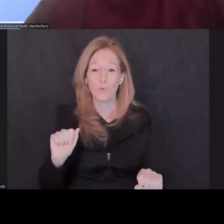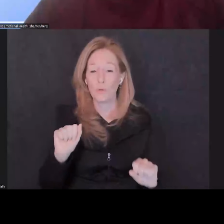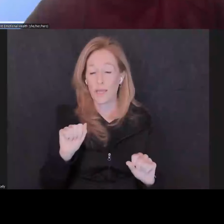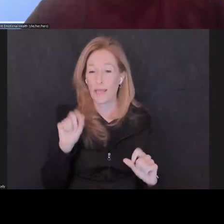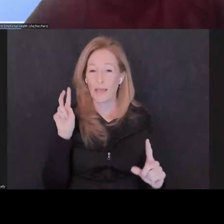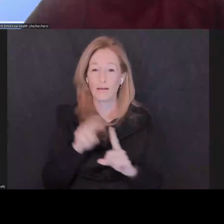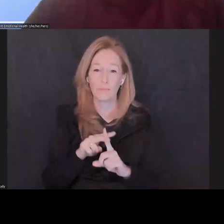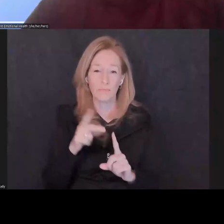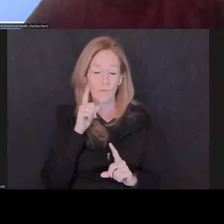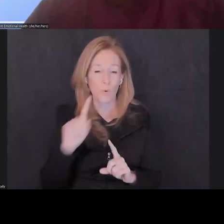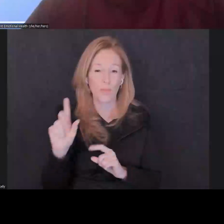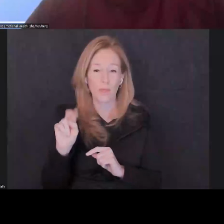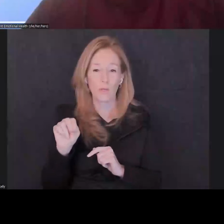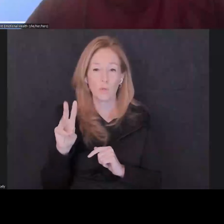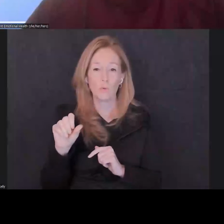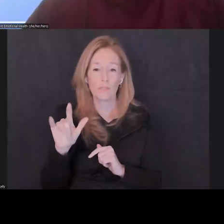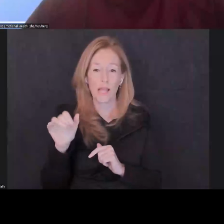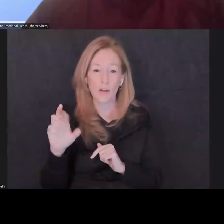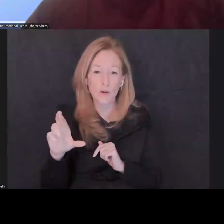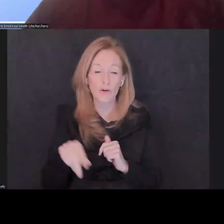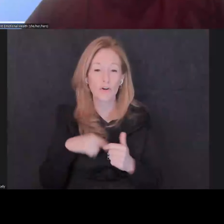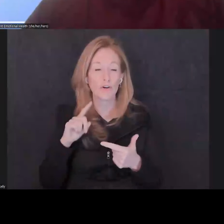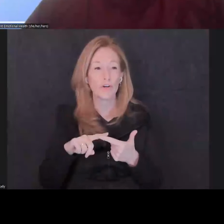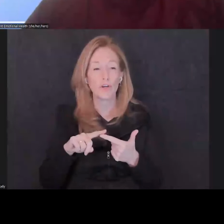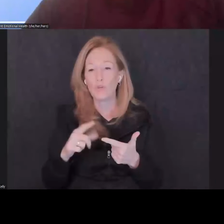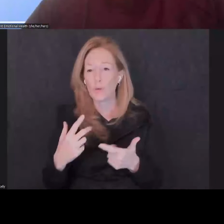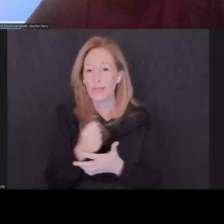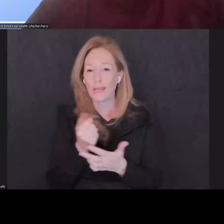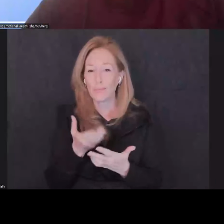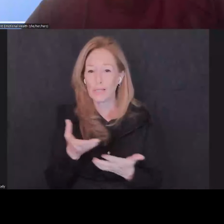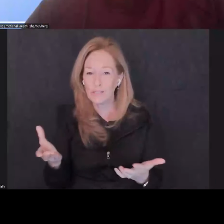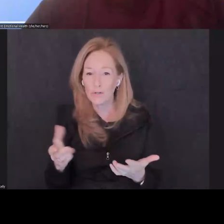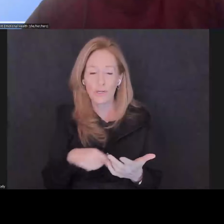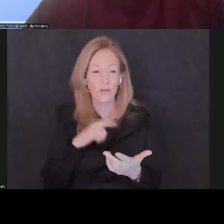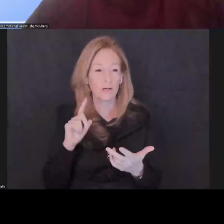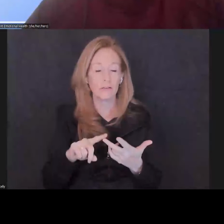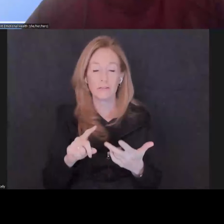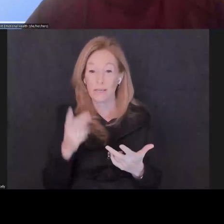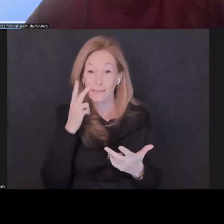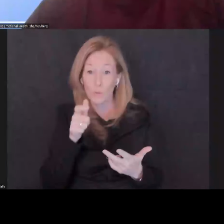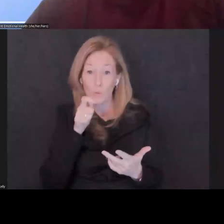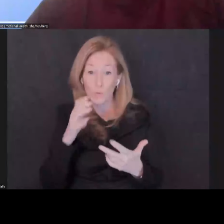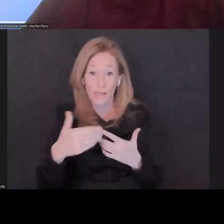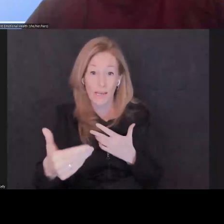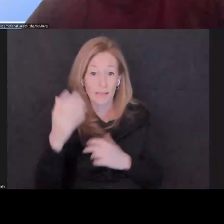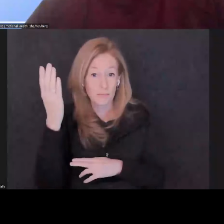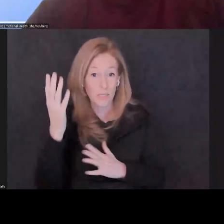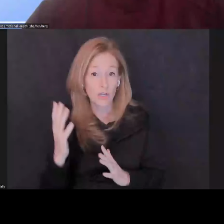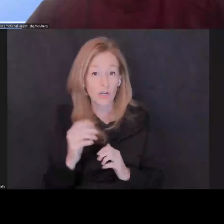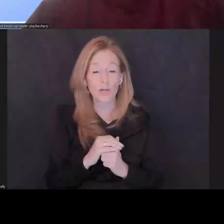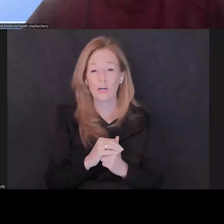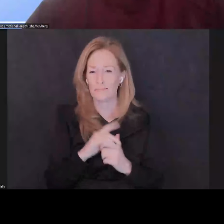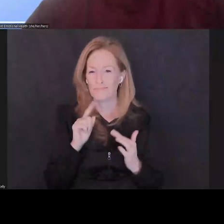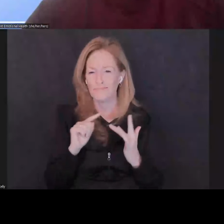Community newsletter. You can get materials. You can see who's is going to be the next speaker. We have all the